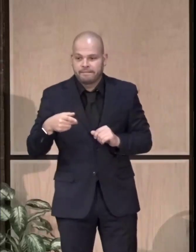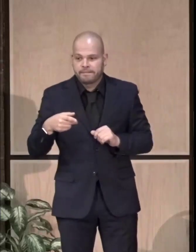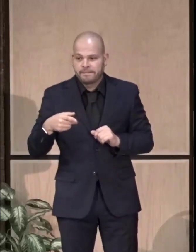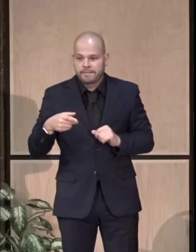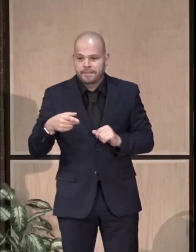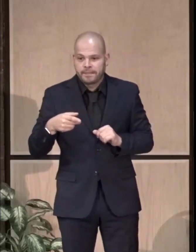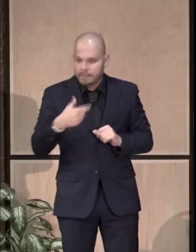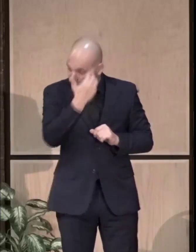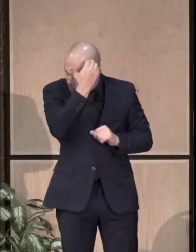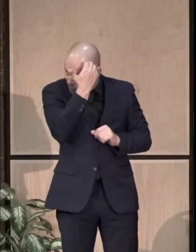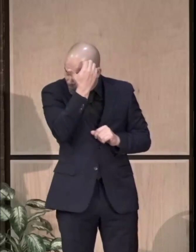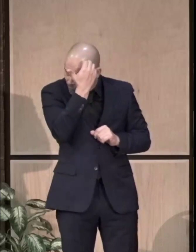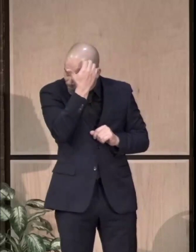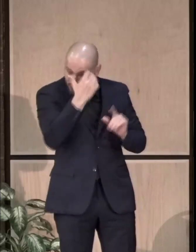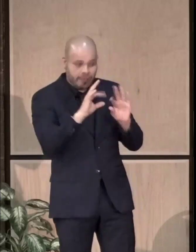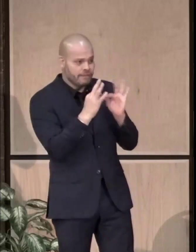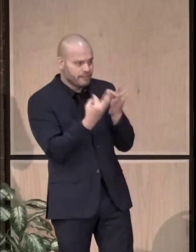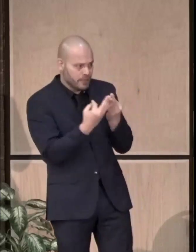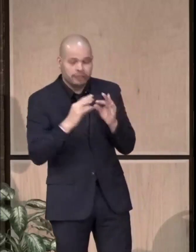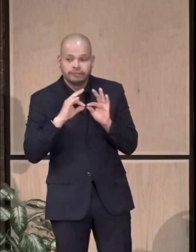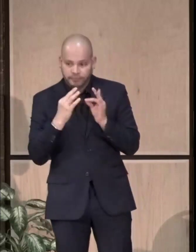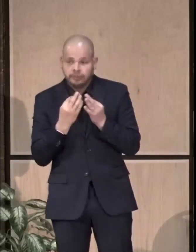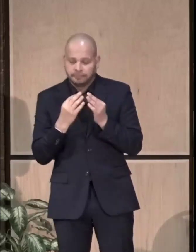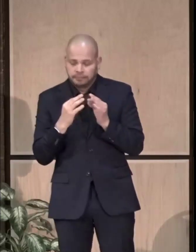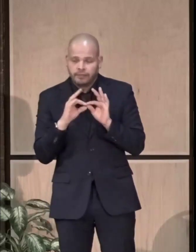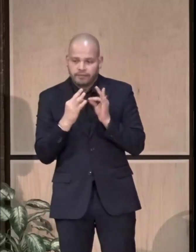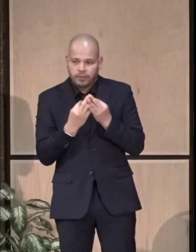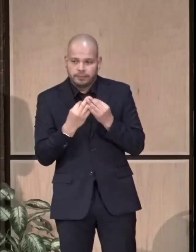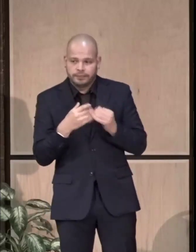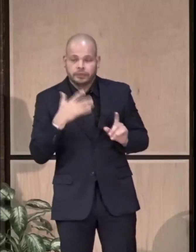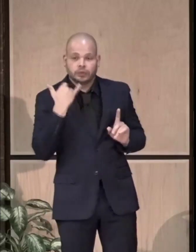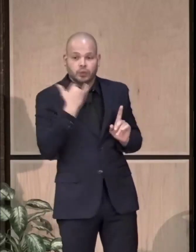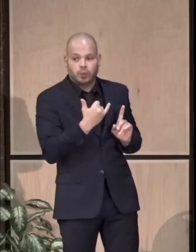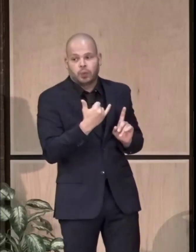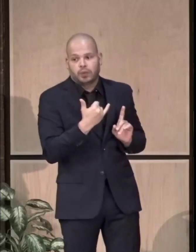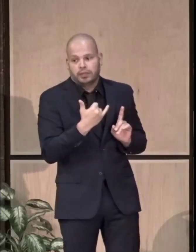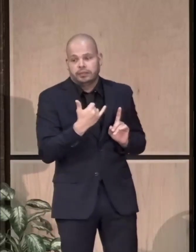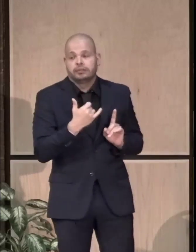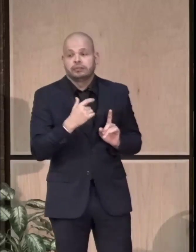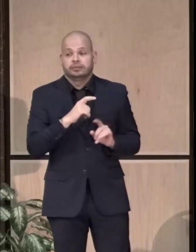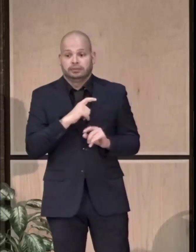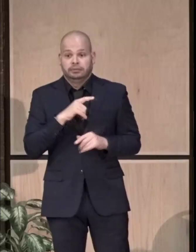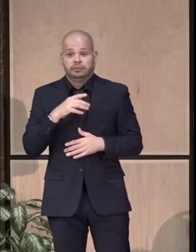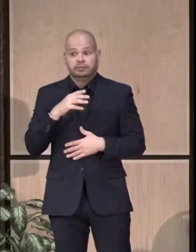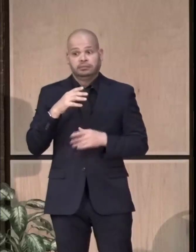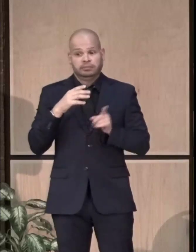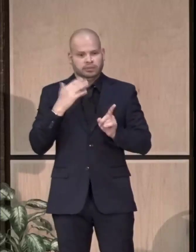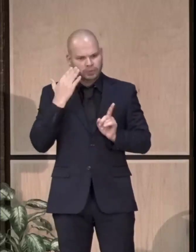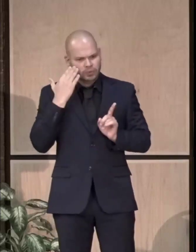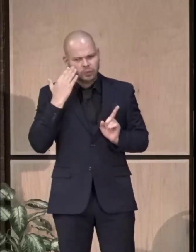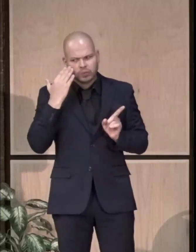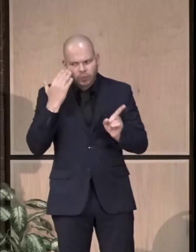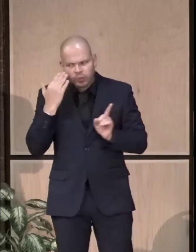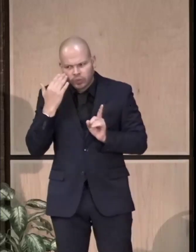about where the family had called them. So I know that I was aware that they were involved during the summer. And I just was expecting them